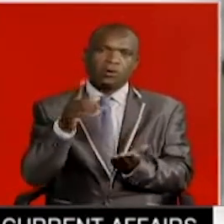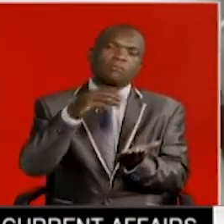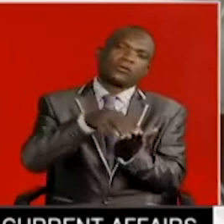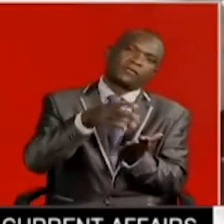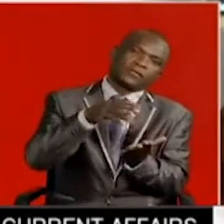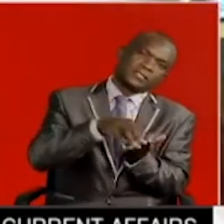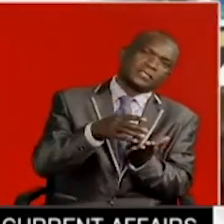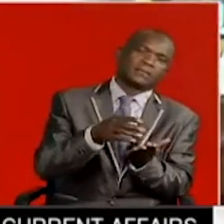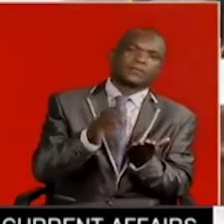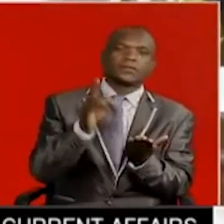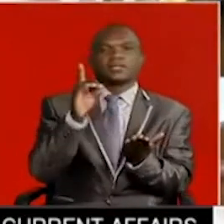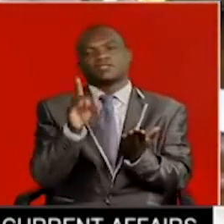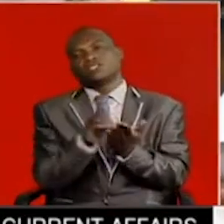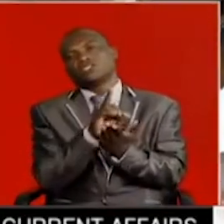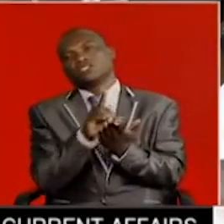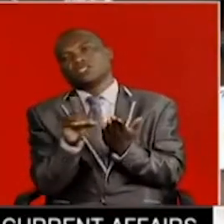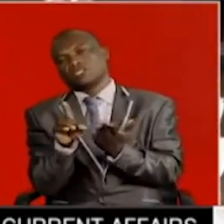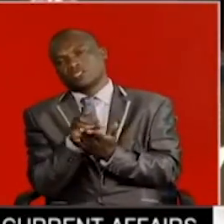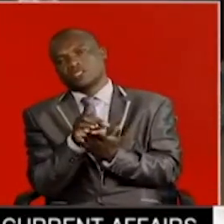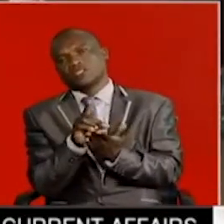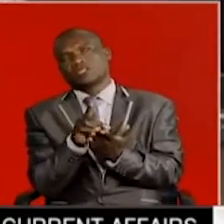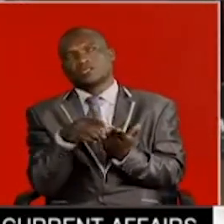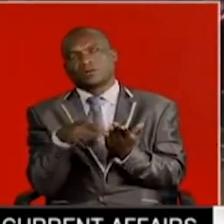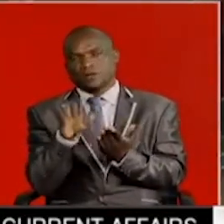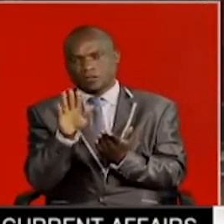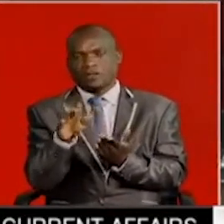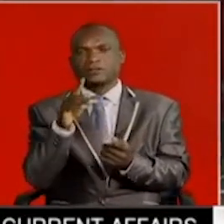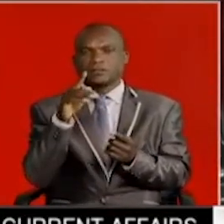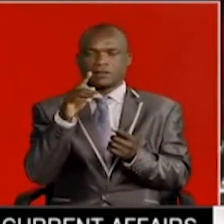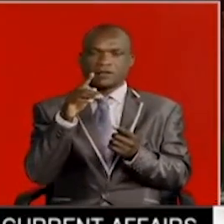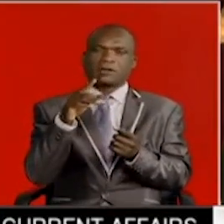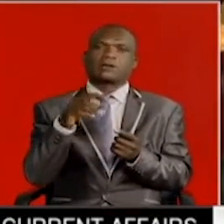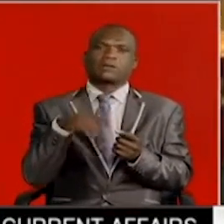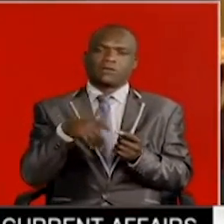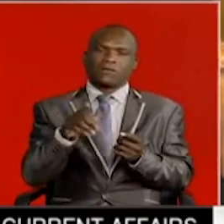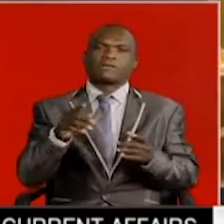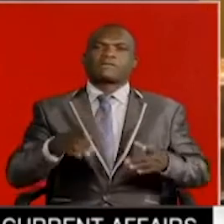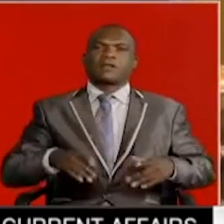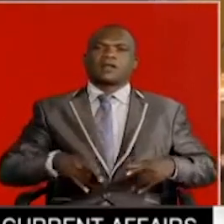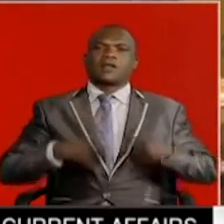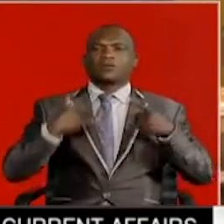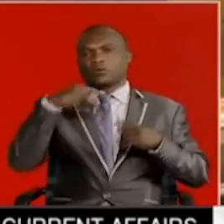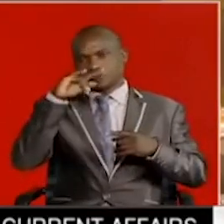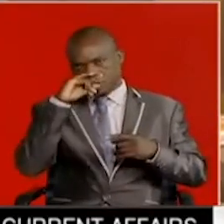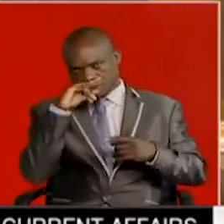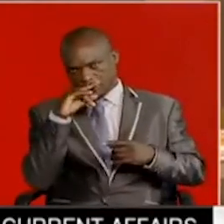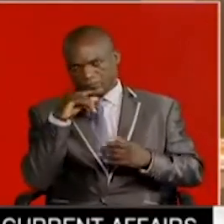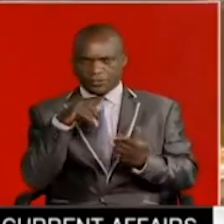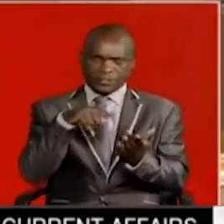districts, to the health delivery centers. We will